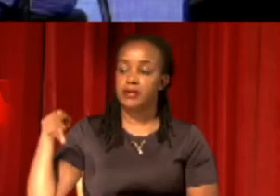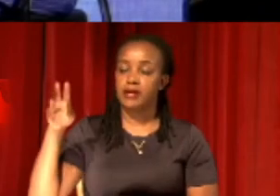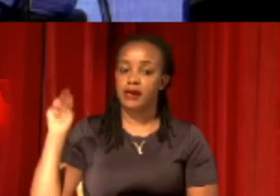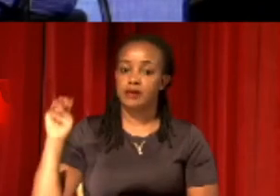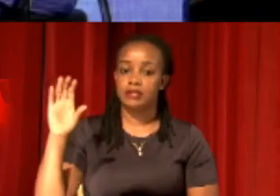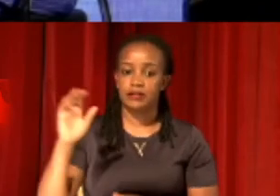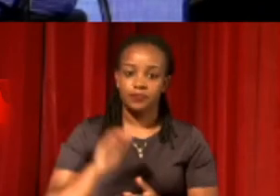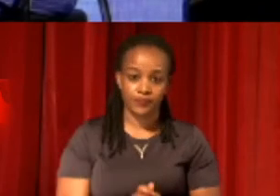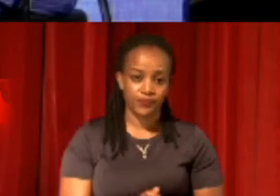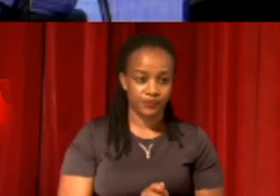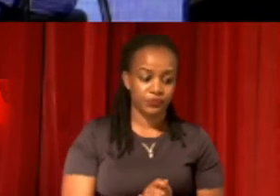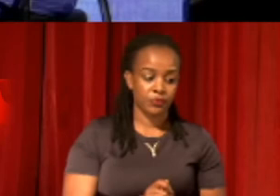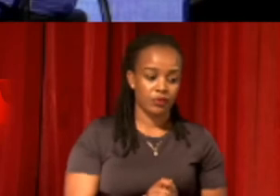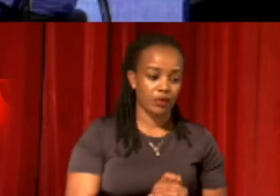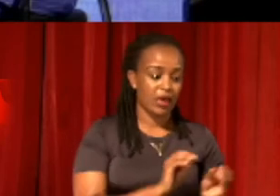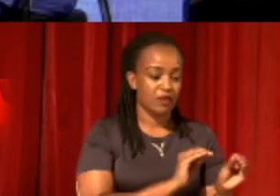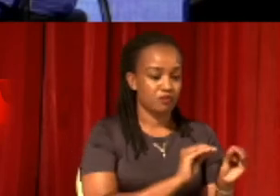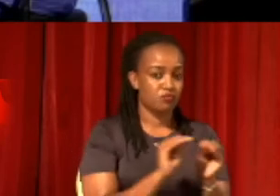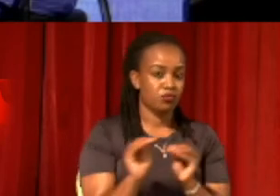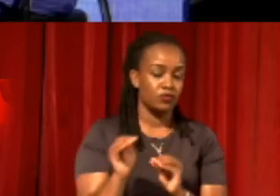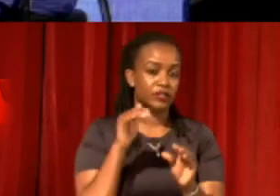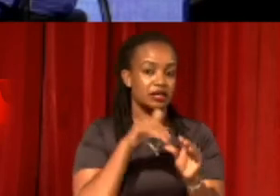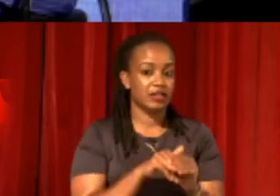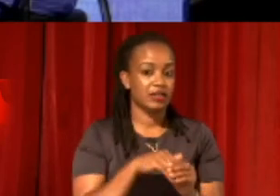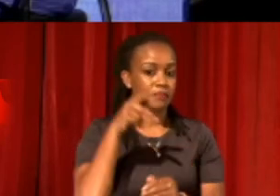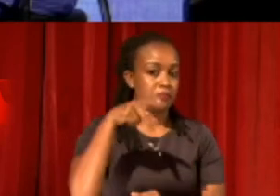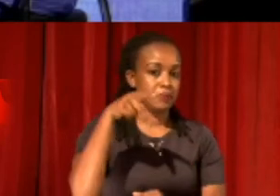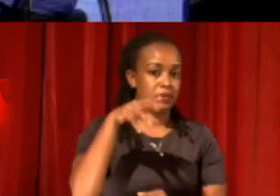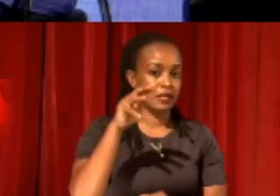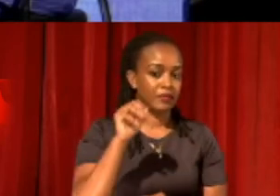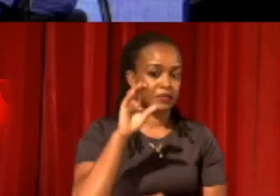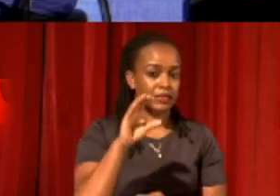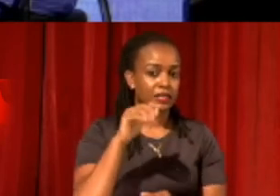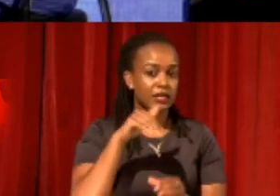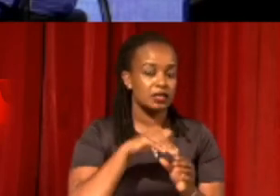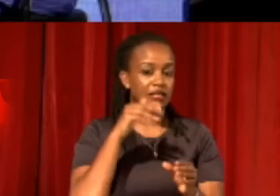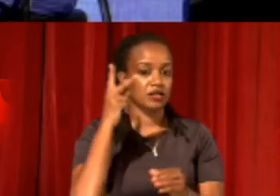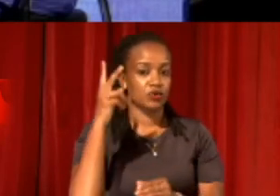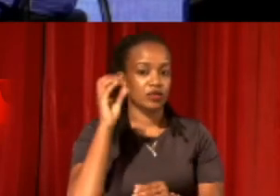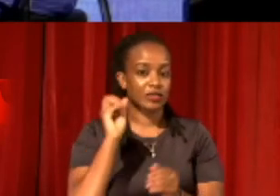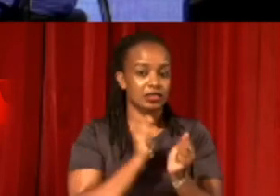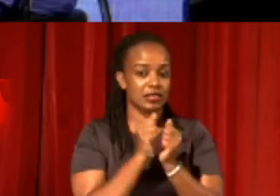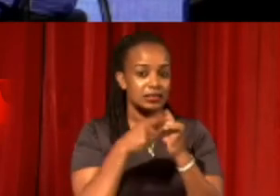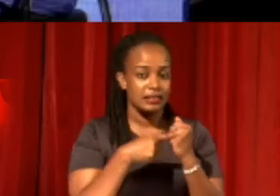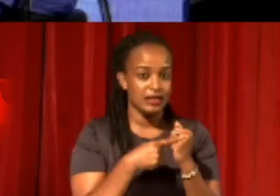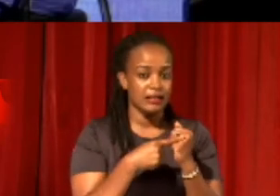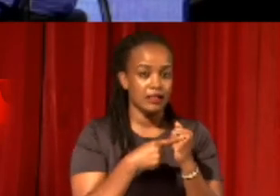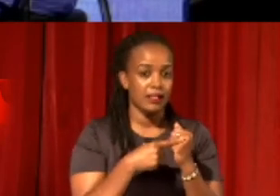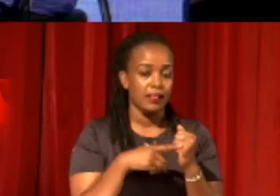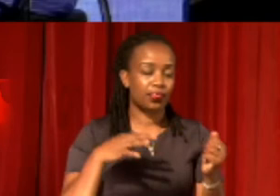I moved into the Music Commission in 2016, mm-hmm. and since then we've been in a